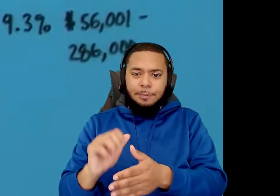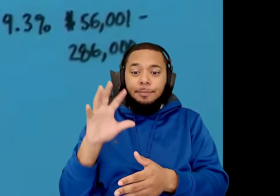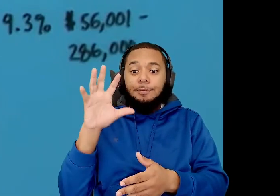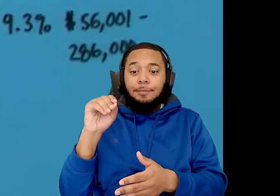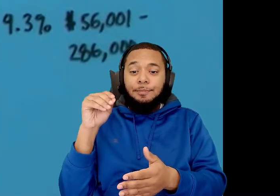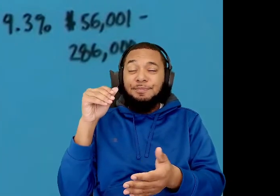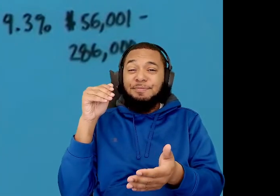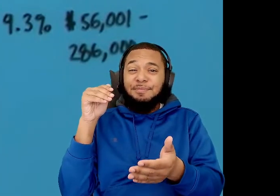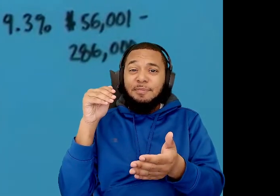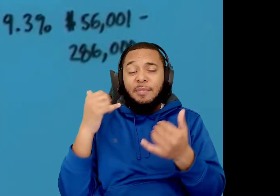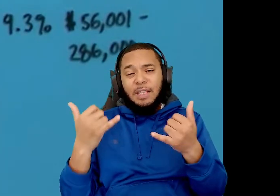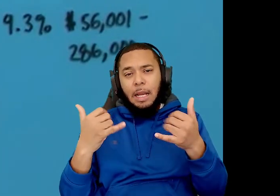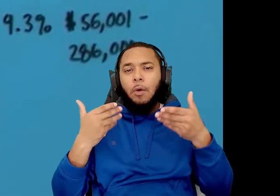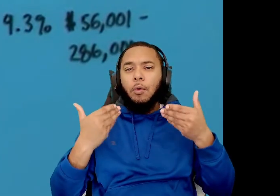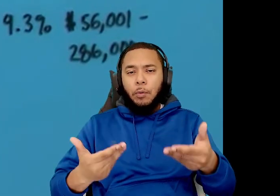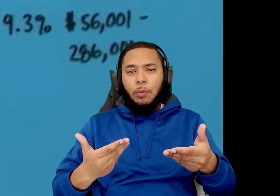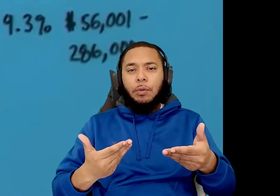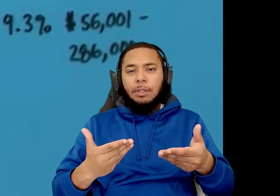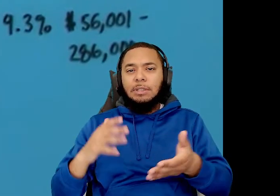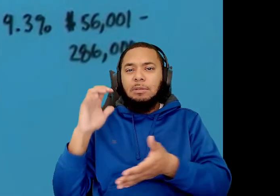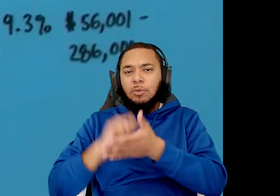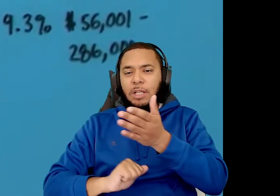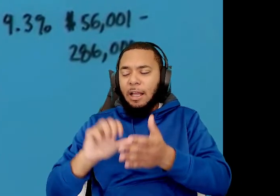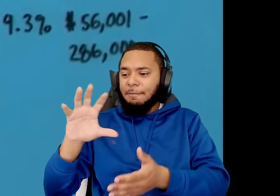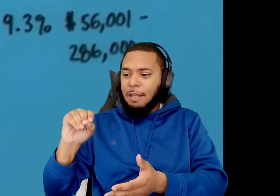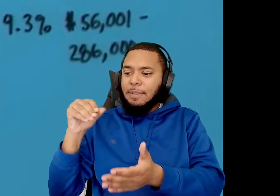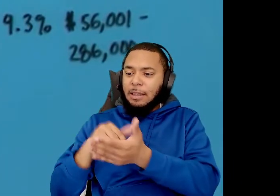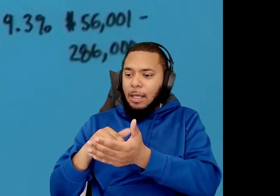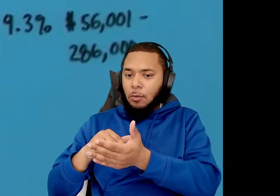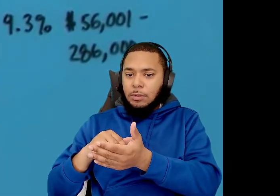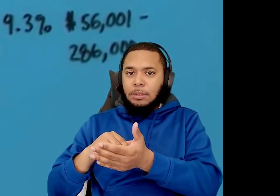50,000 minus